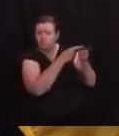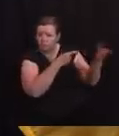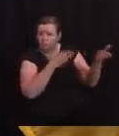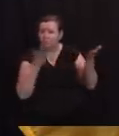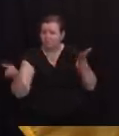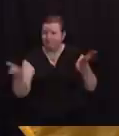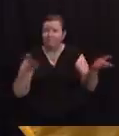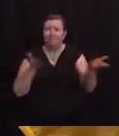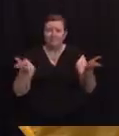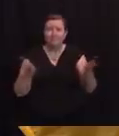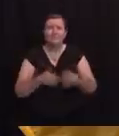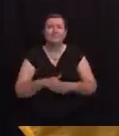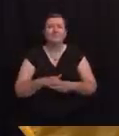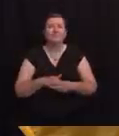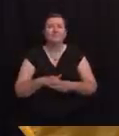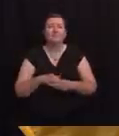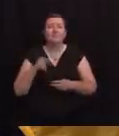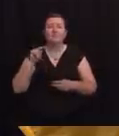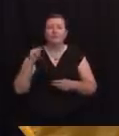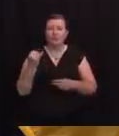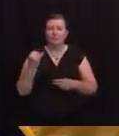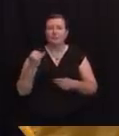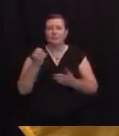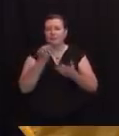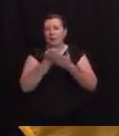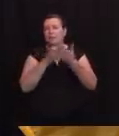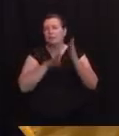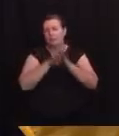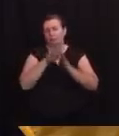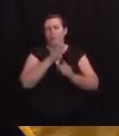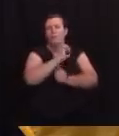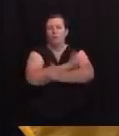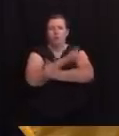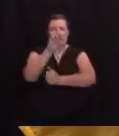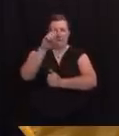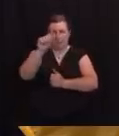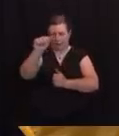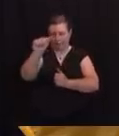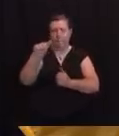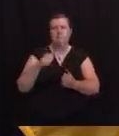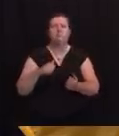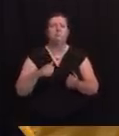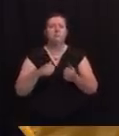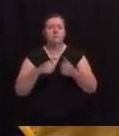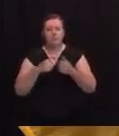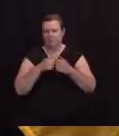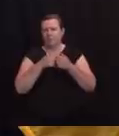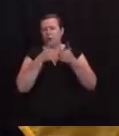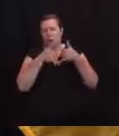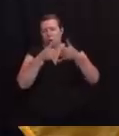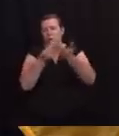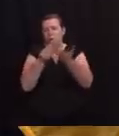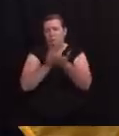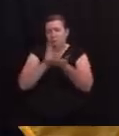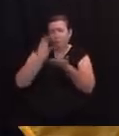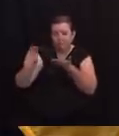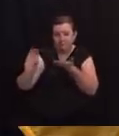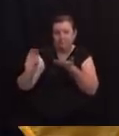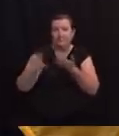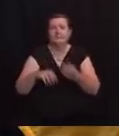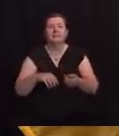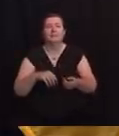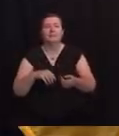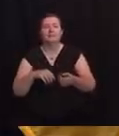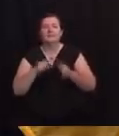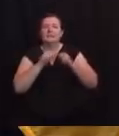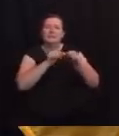Feed NJ is now also backed by a Sustain and Serve NJ grant, and I believe it's the largest grant to